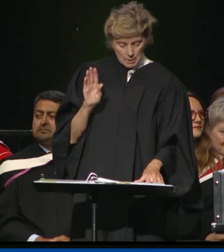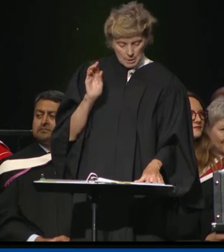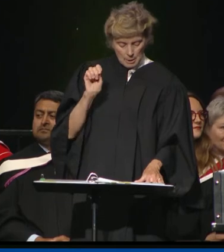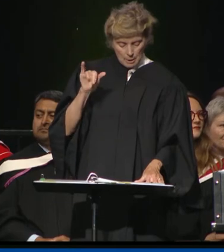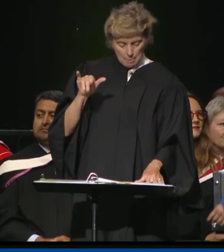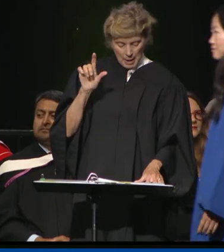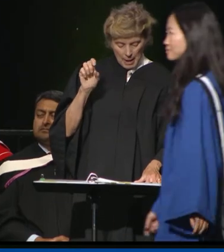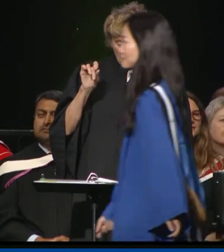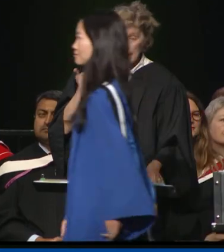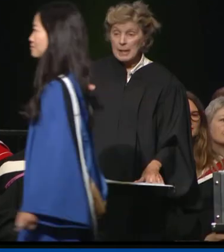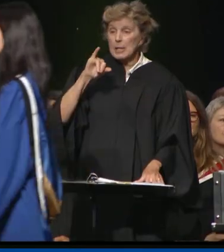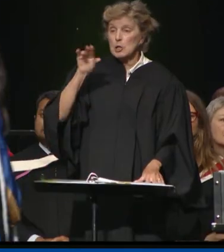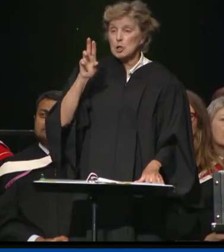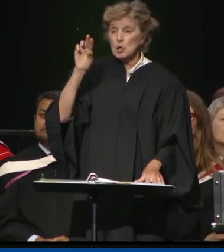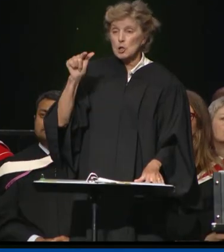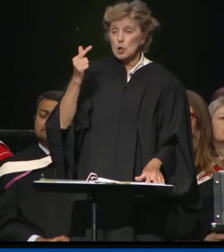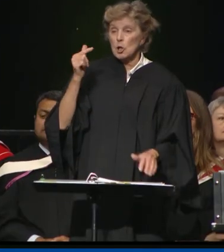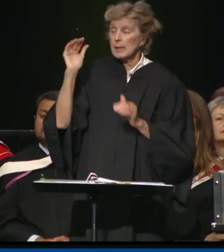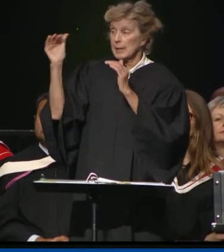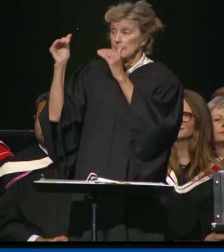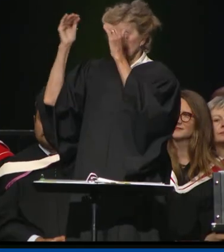Bailey Jung, with distinction.